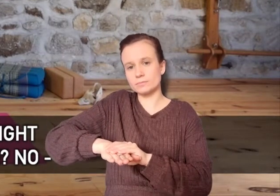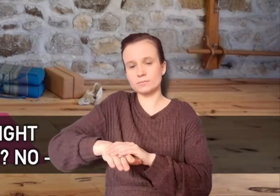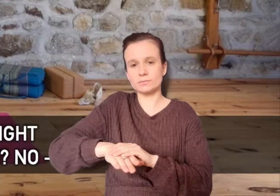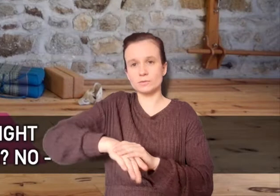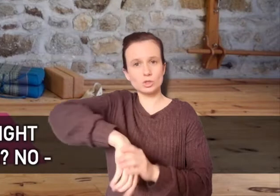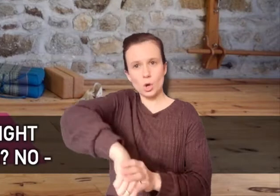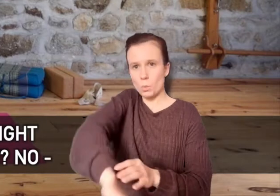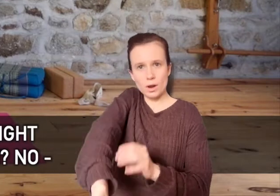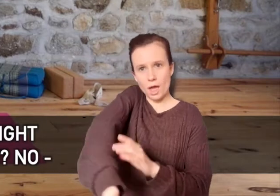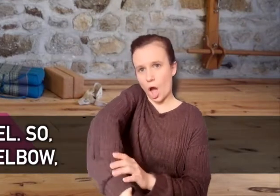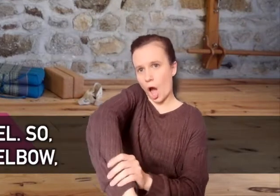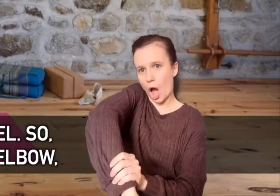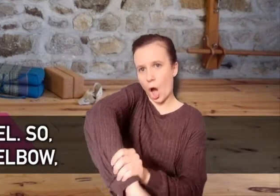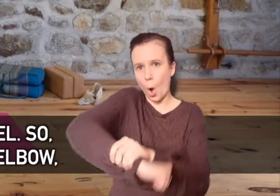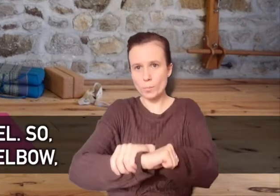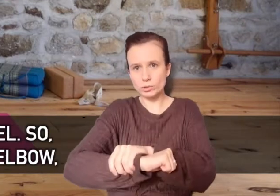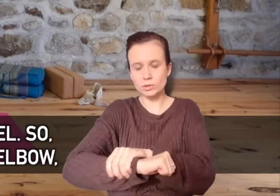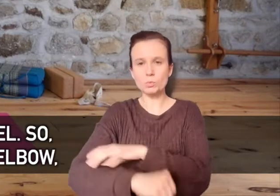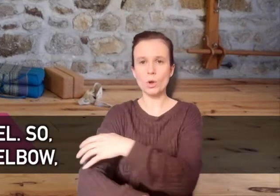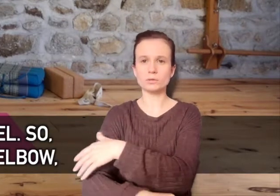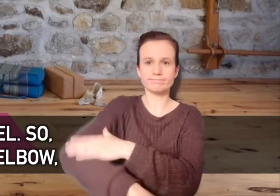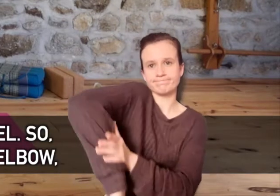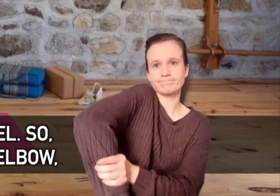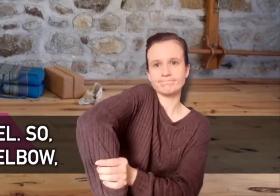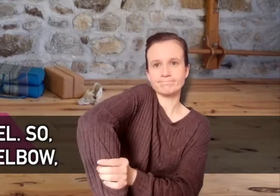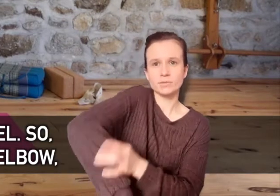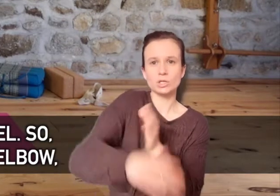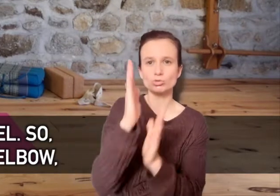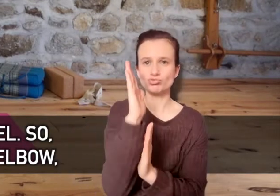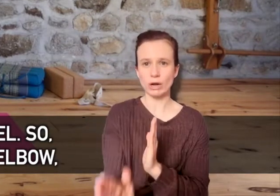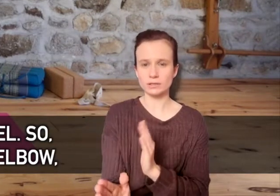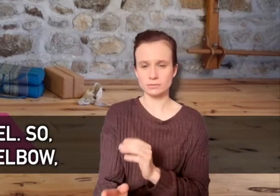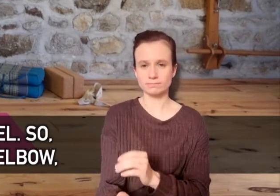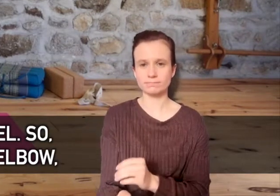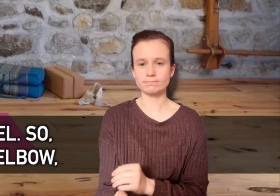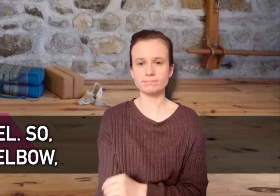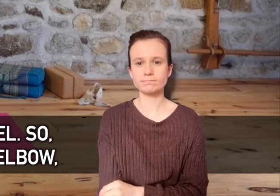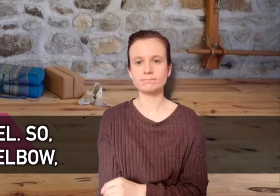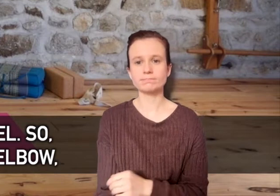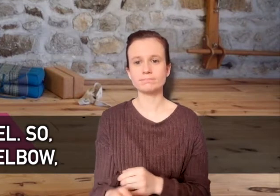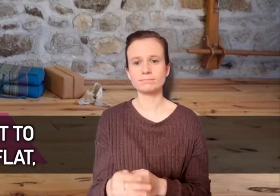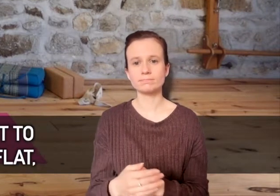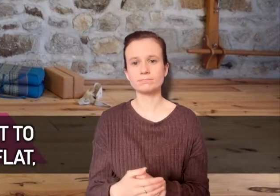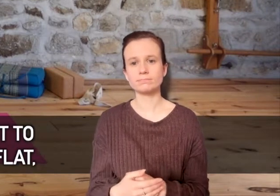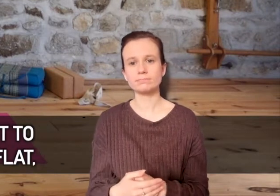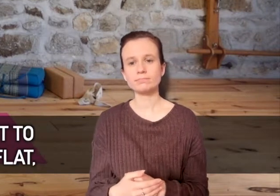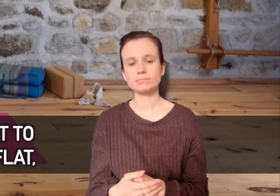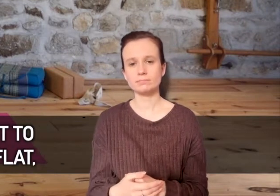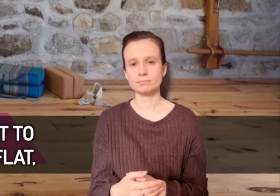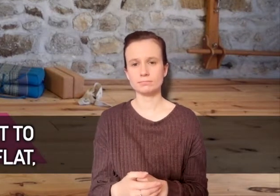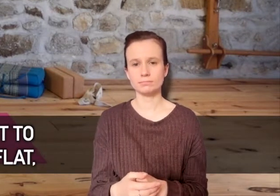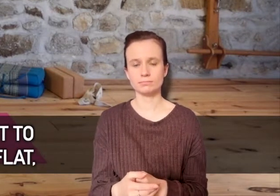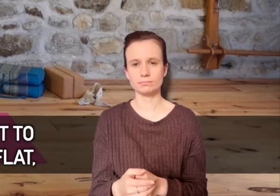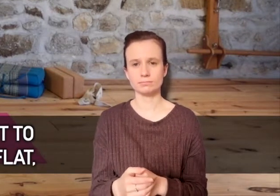open? No, we want to keep it nice and parallel. So press that inner thigh against the elbow. You're going to push